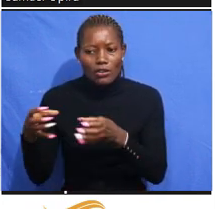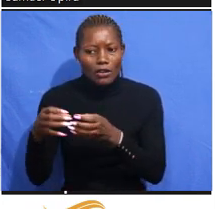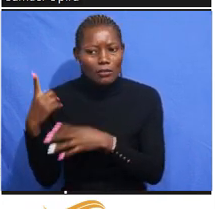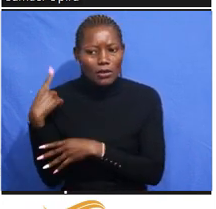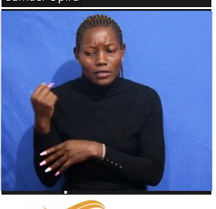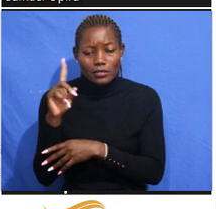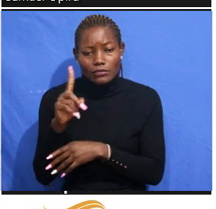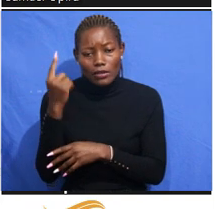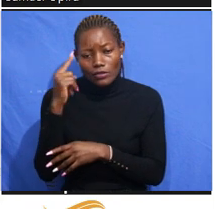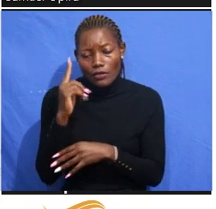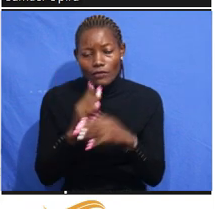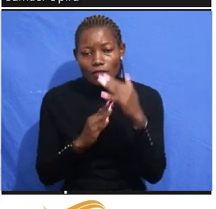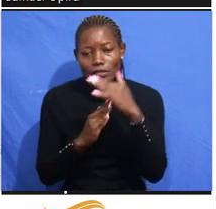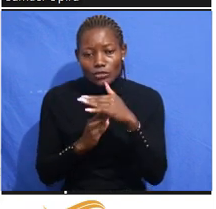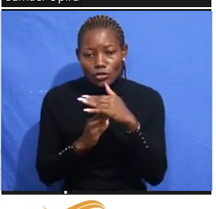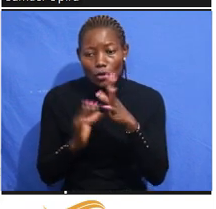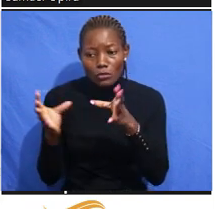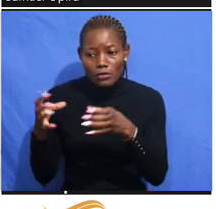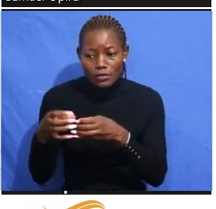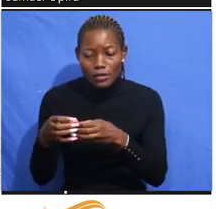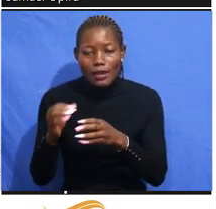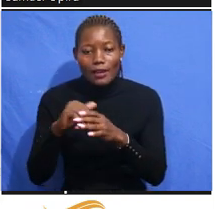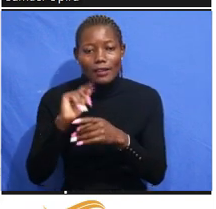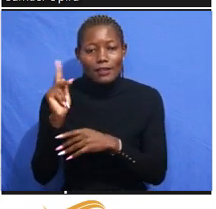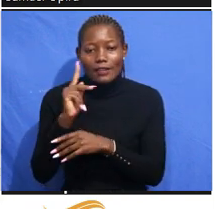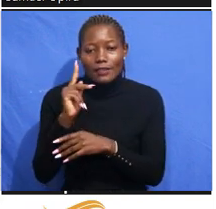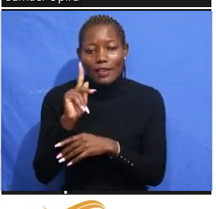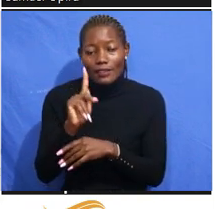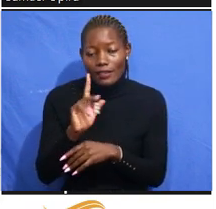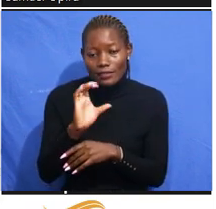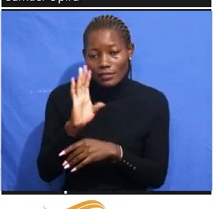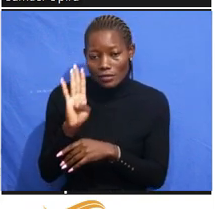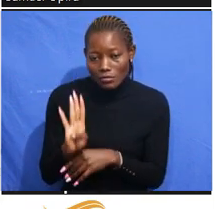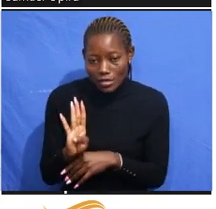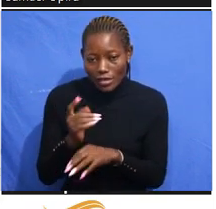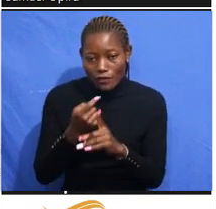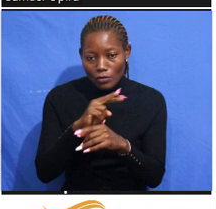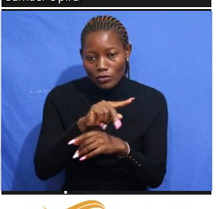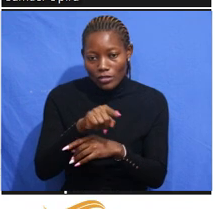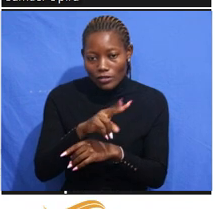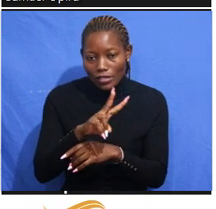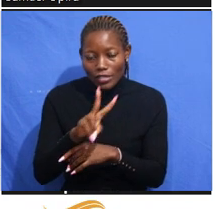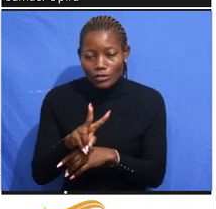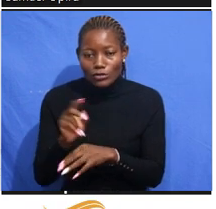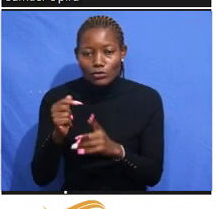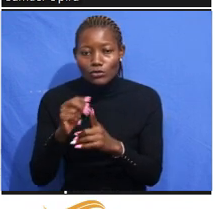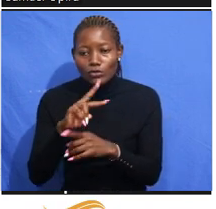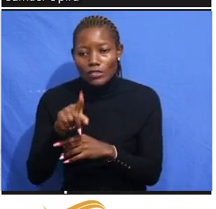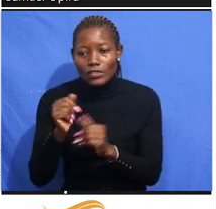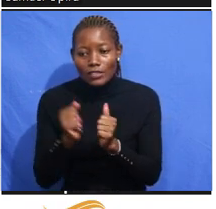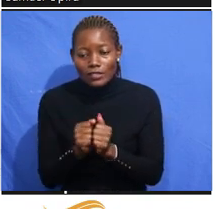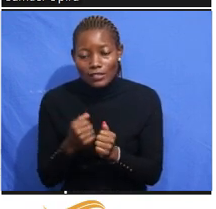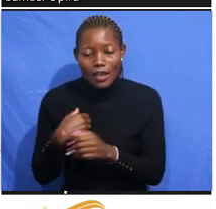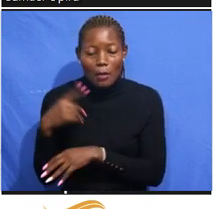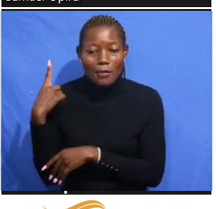of the top clubs in Kenya, ACB, from 2002 to 2010. I'm currently a member of